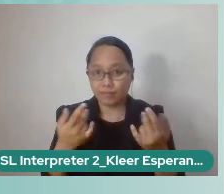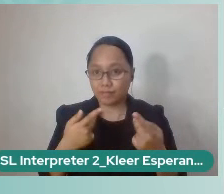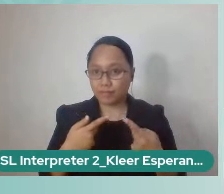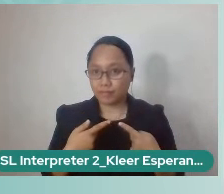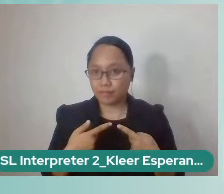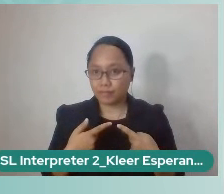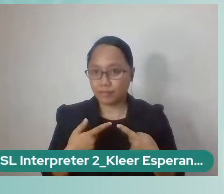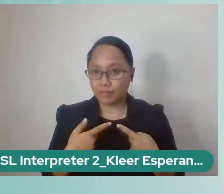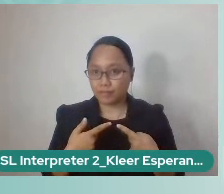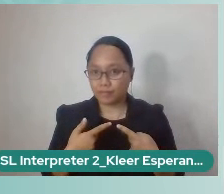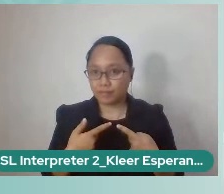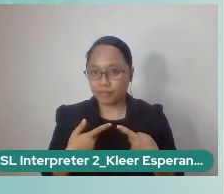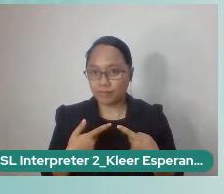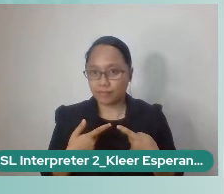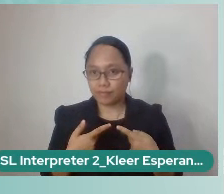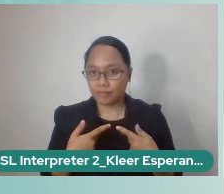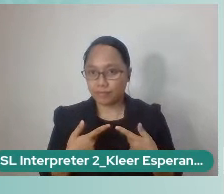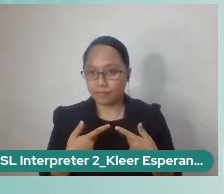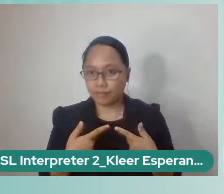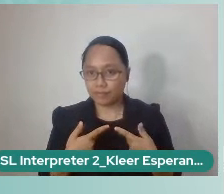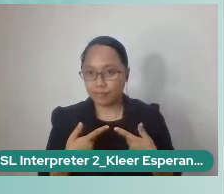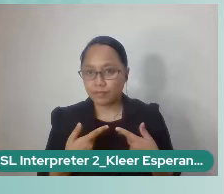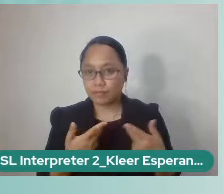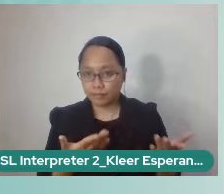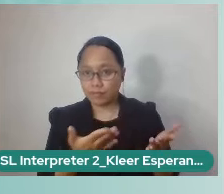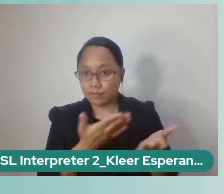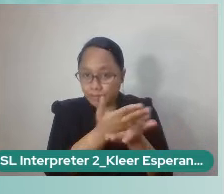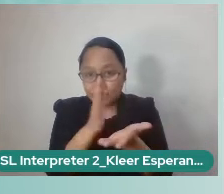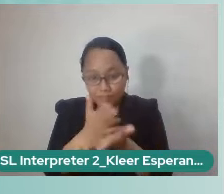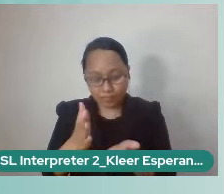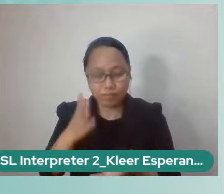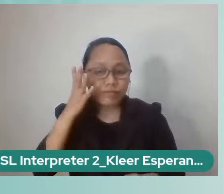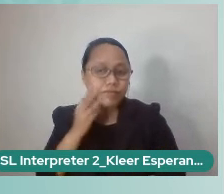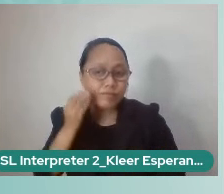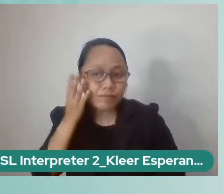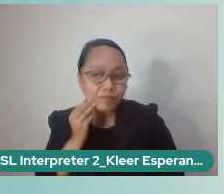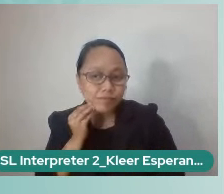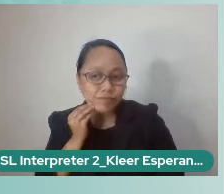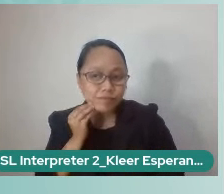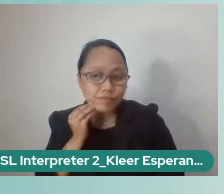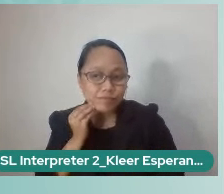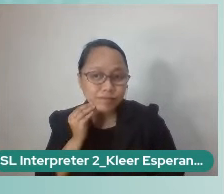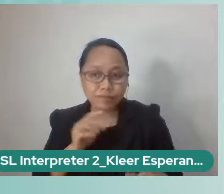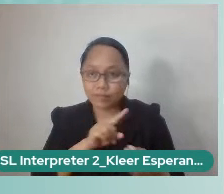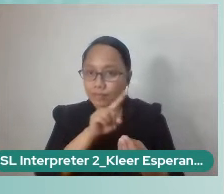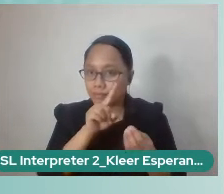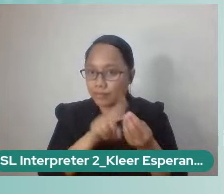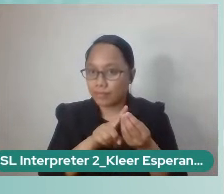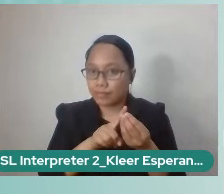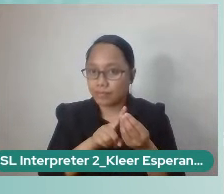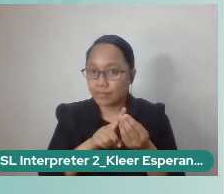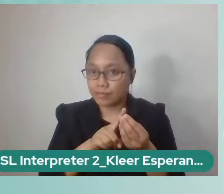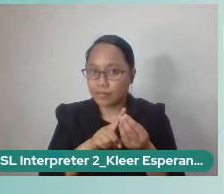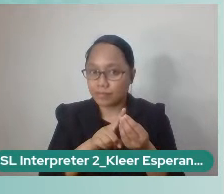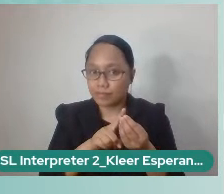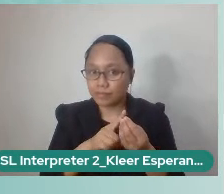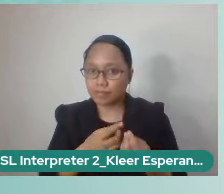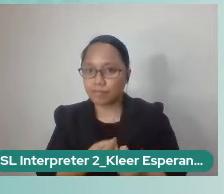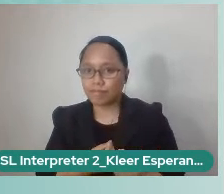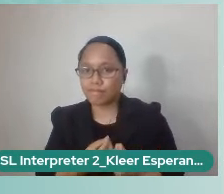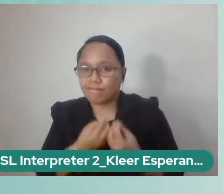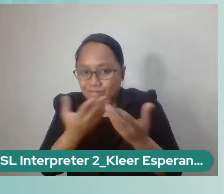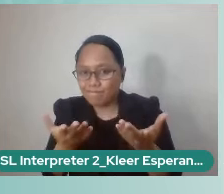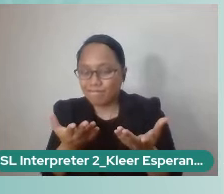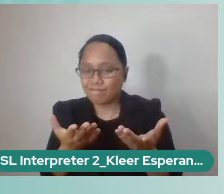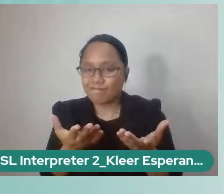the objective of this session is to share our experiences supporting countries for the expansion of new